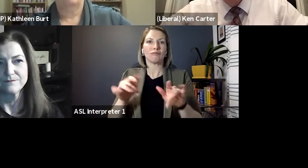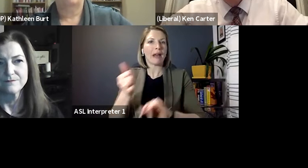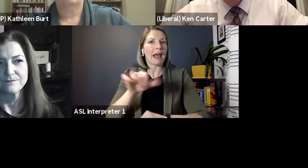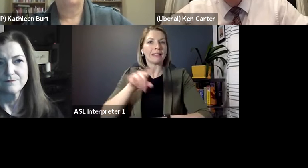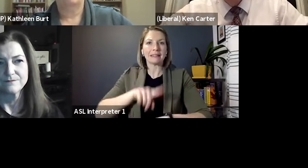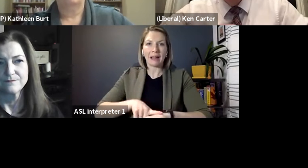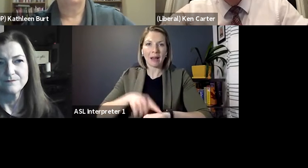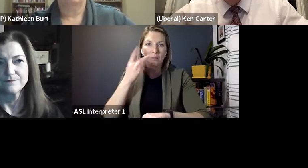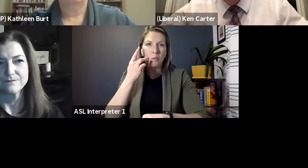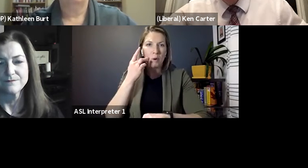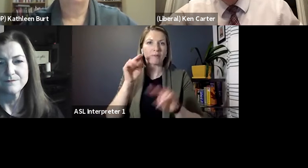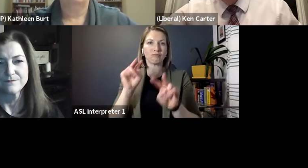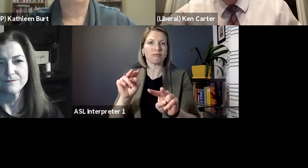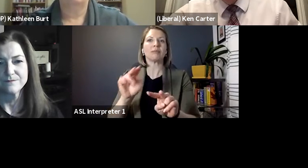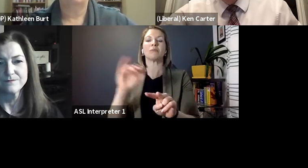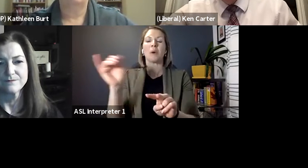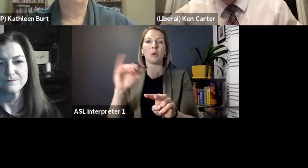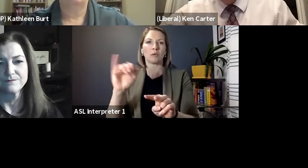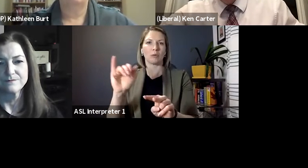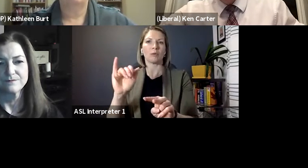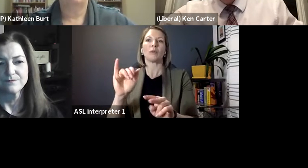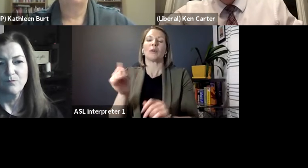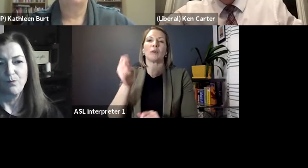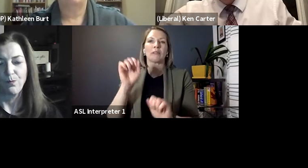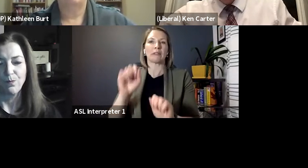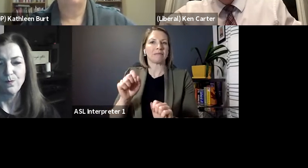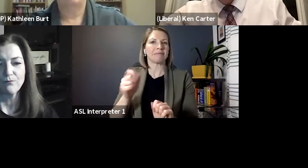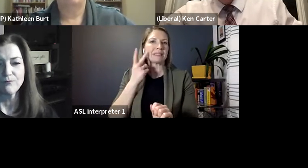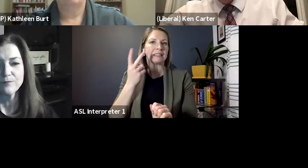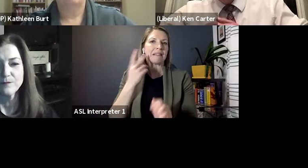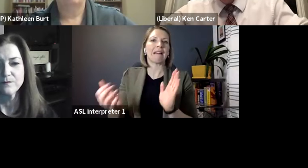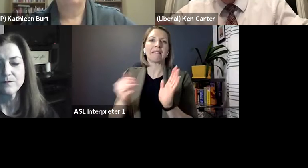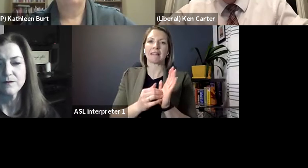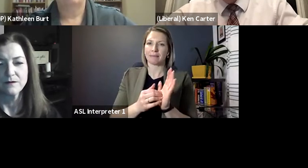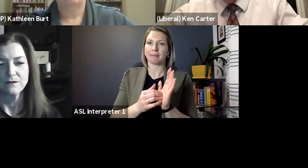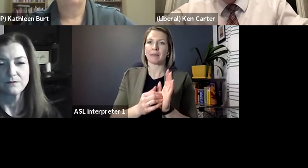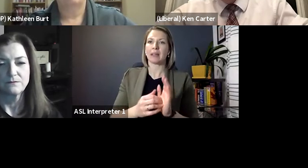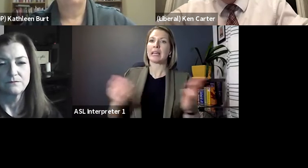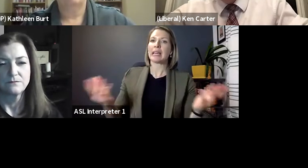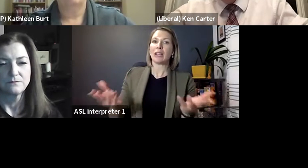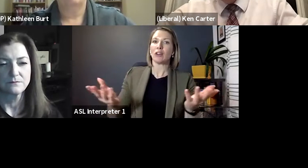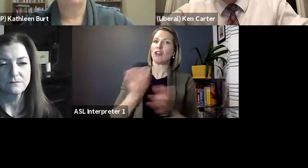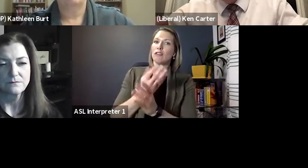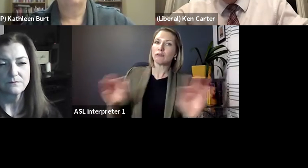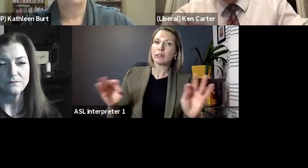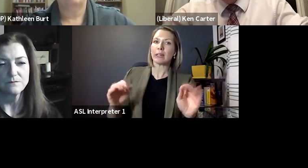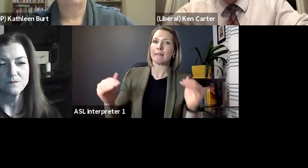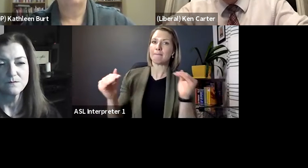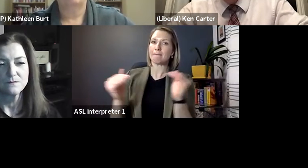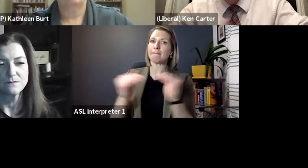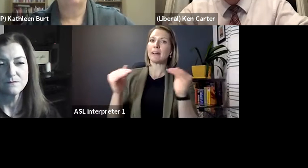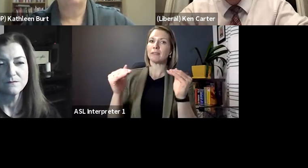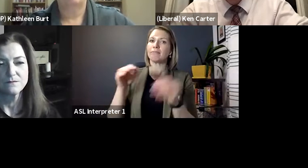Our democracy and democratic institutions are not to be taken for granted, and the right to hold free and fair elections is among our most valuable